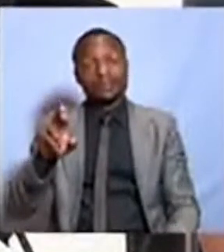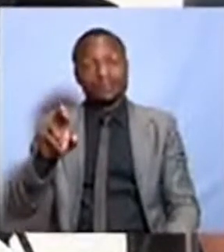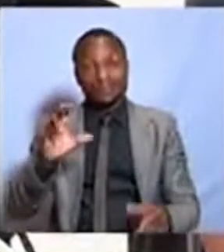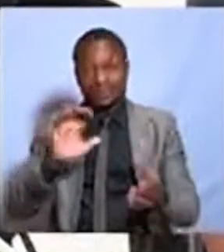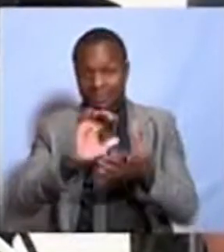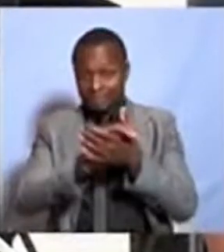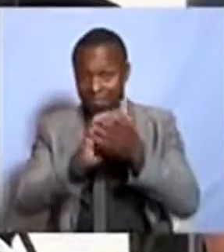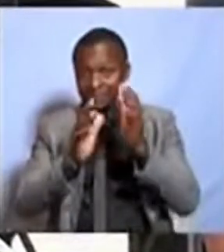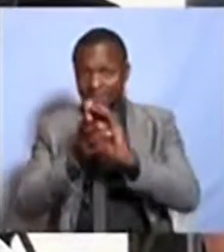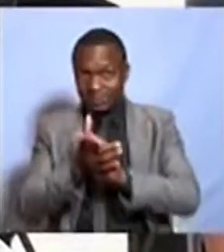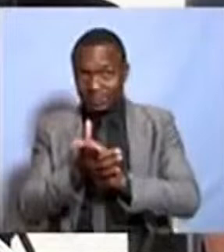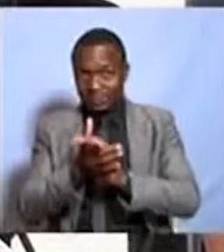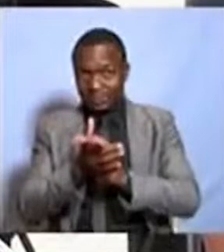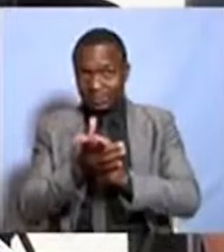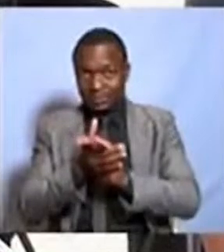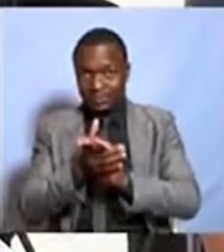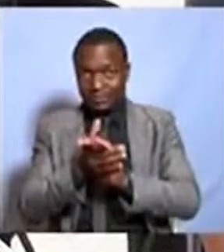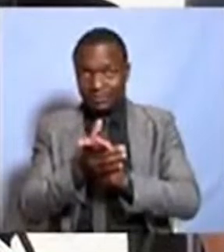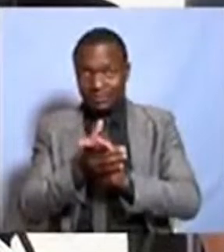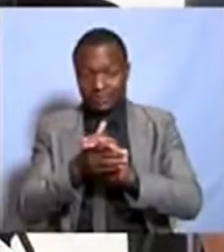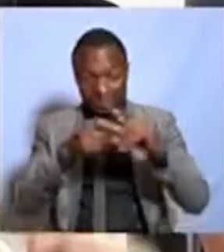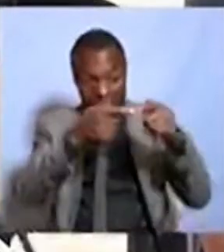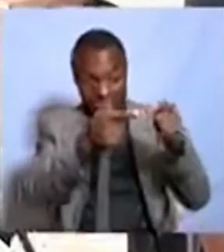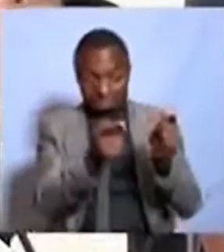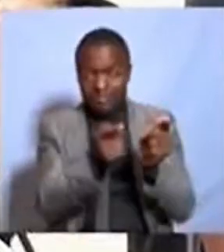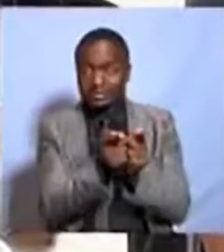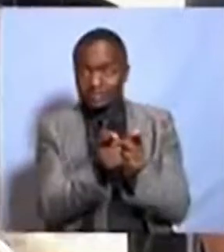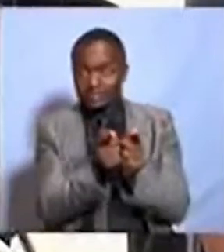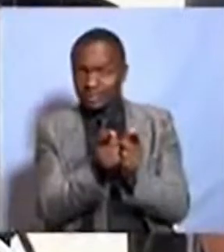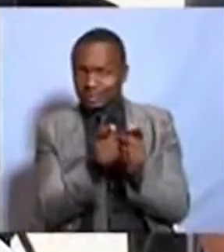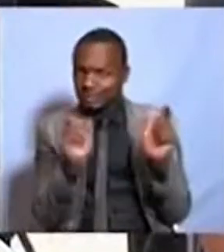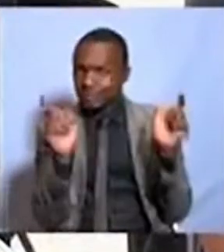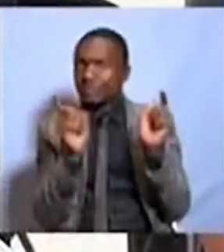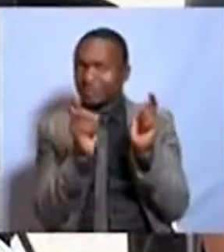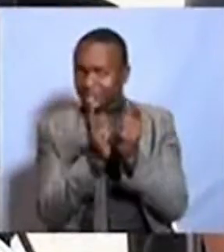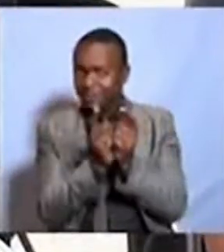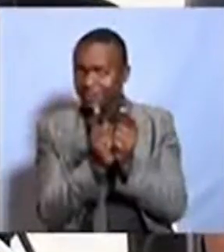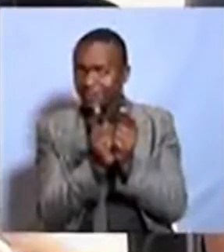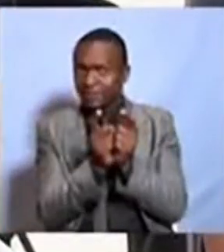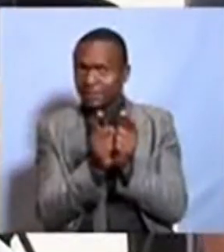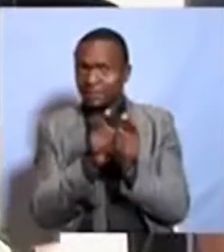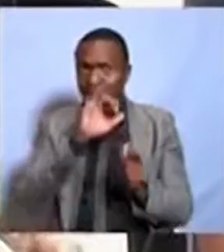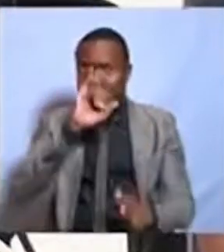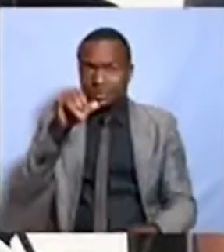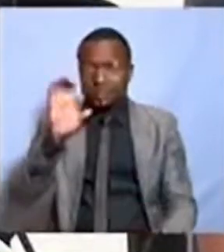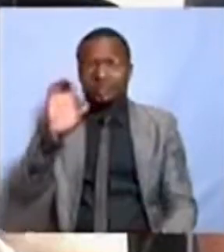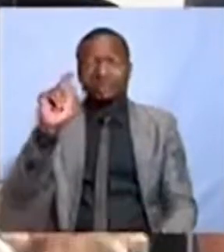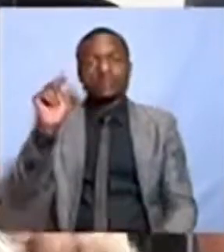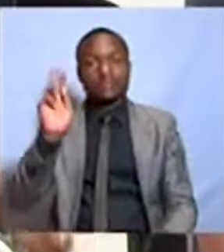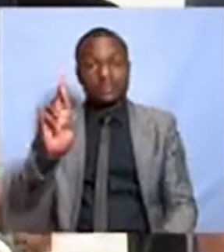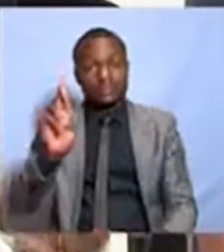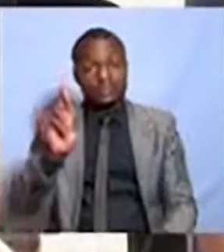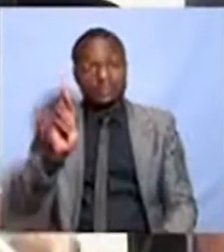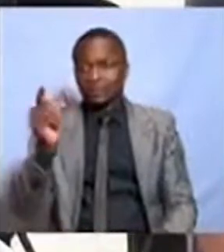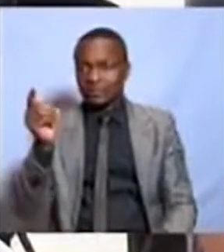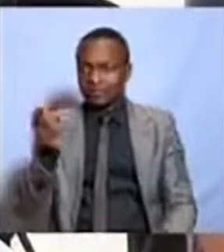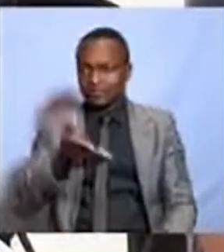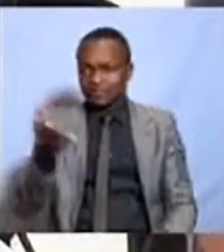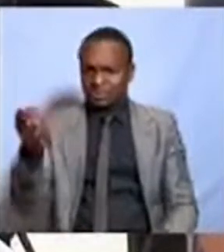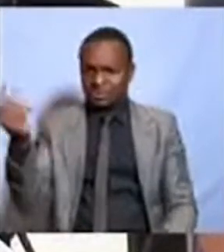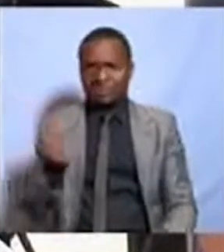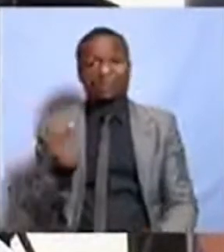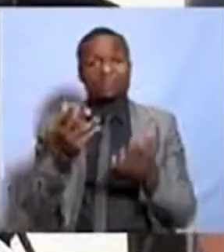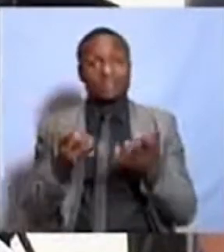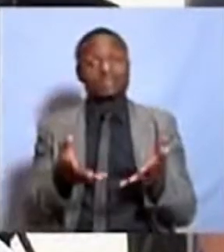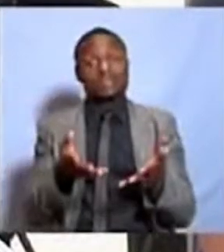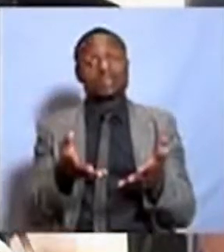for the Human and Social Development Cluster Group. And even when we were meeting our colleagues, JCTR, outside, we said, hey, you're also here. We said, oh, we also received a